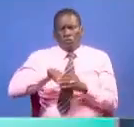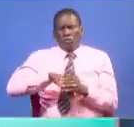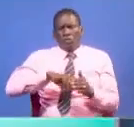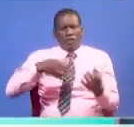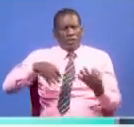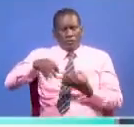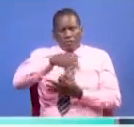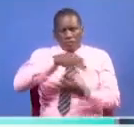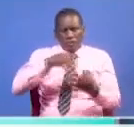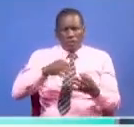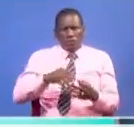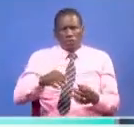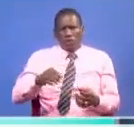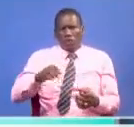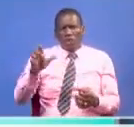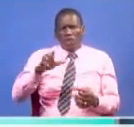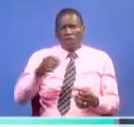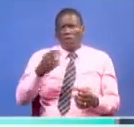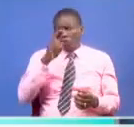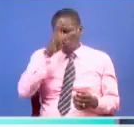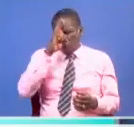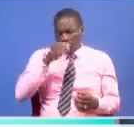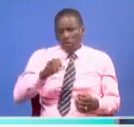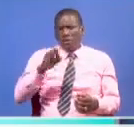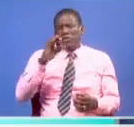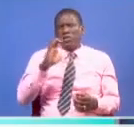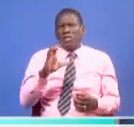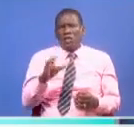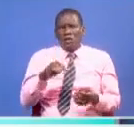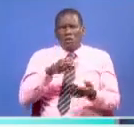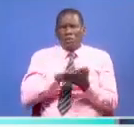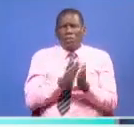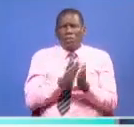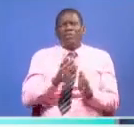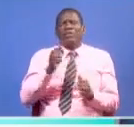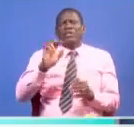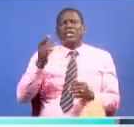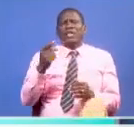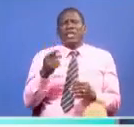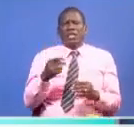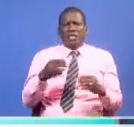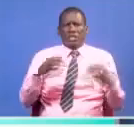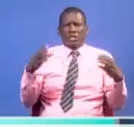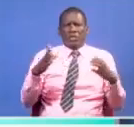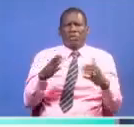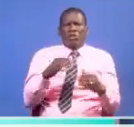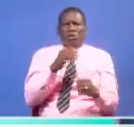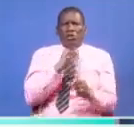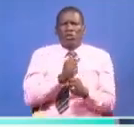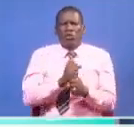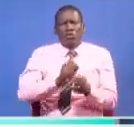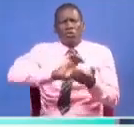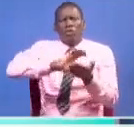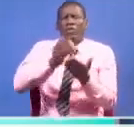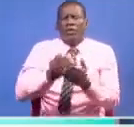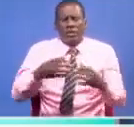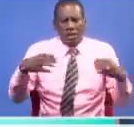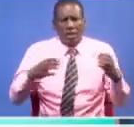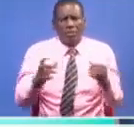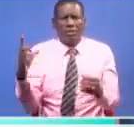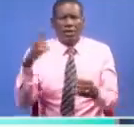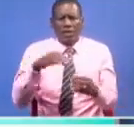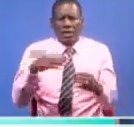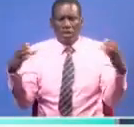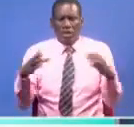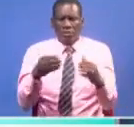Russian Premier League side Police FC are set to become the first Kenyan side to ever conduct a fans club day. The team is set to have